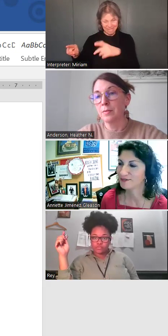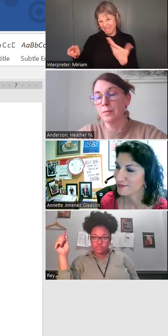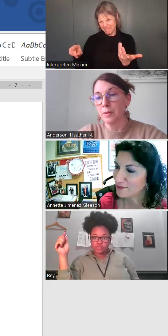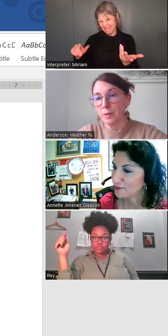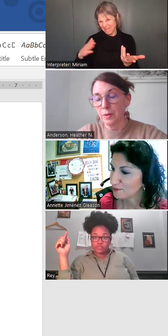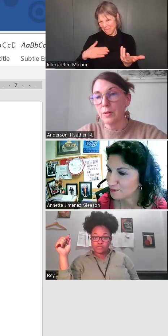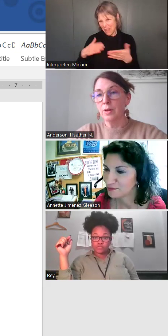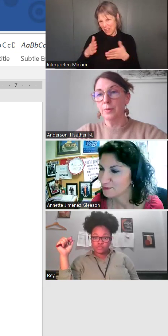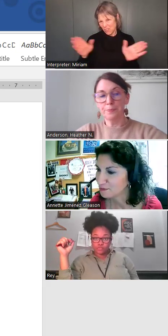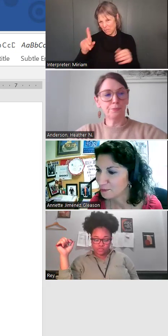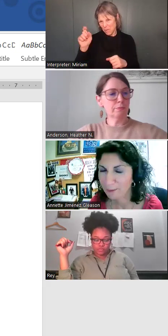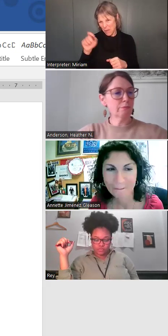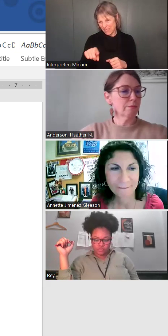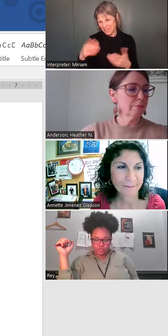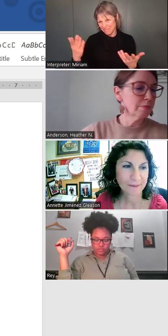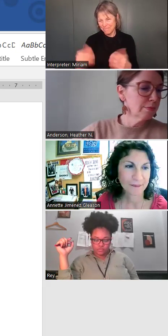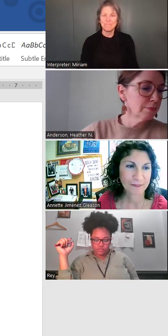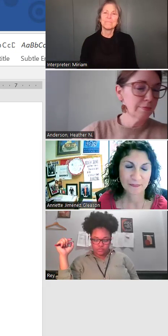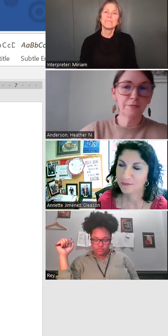question.